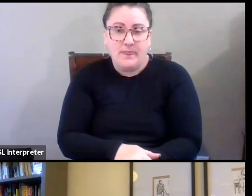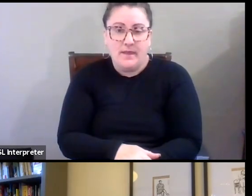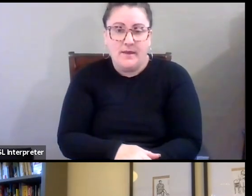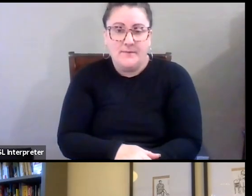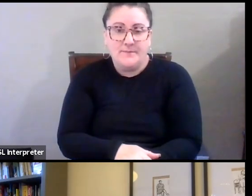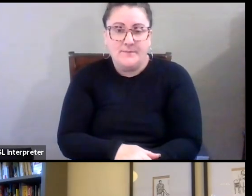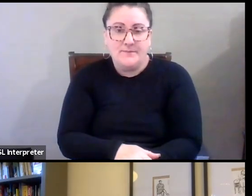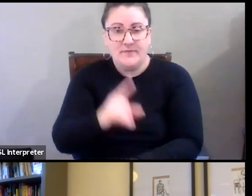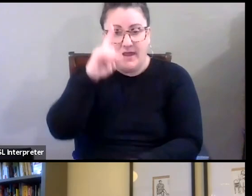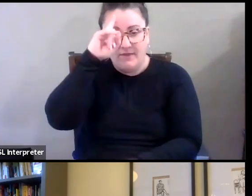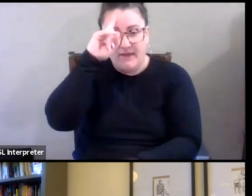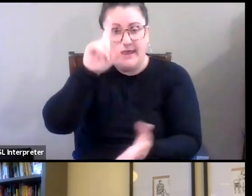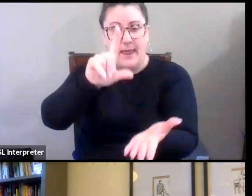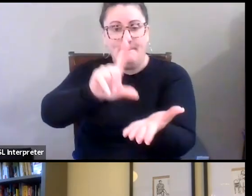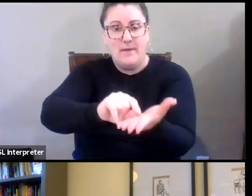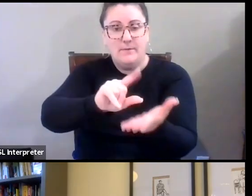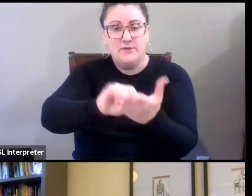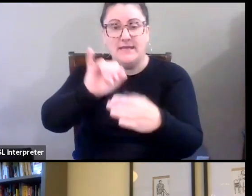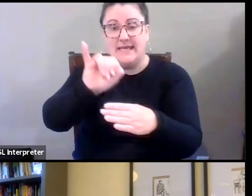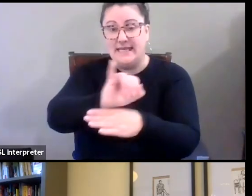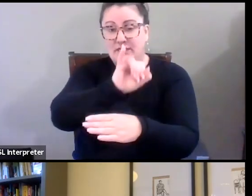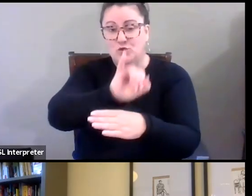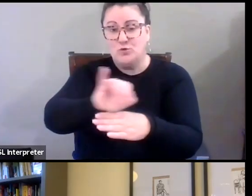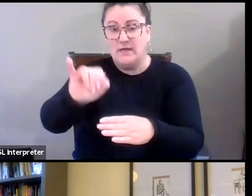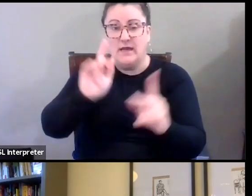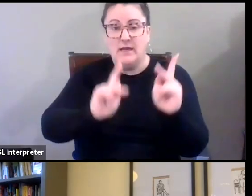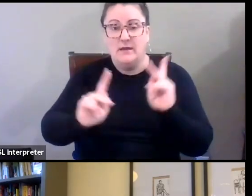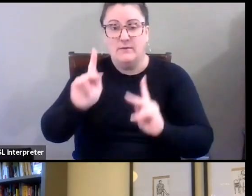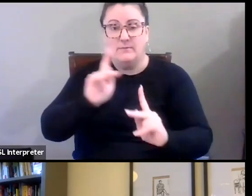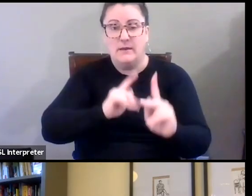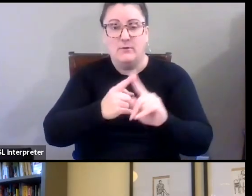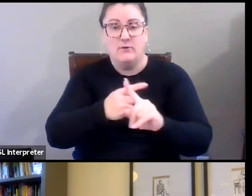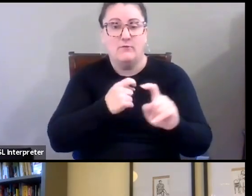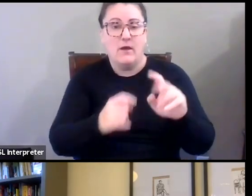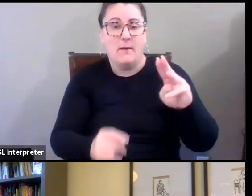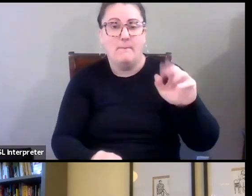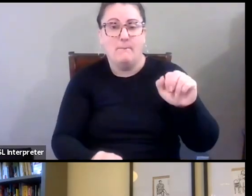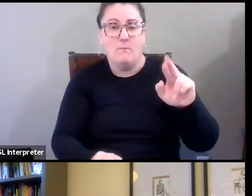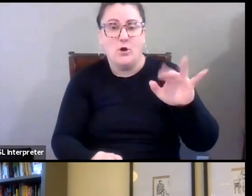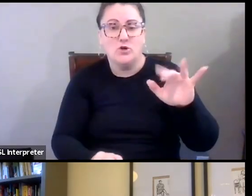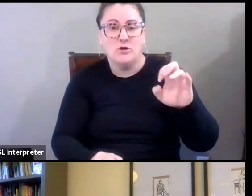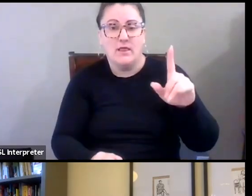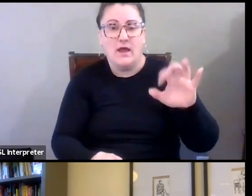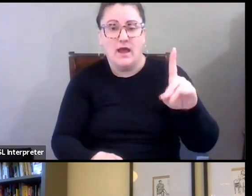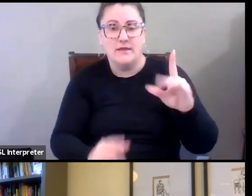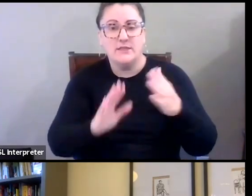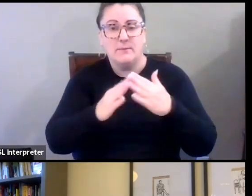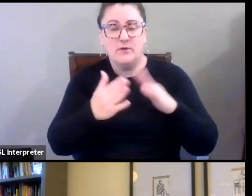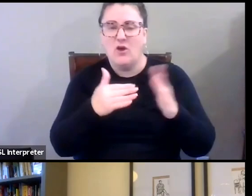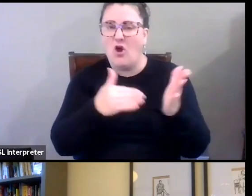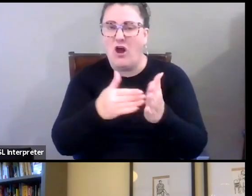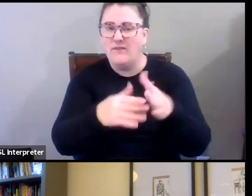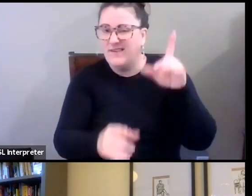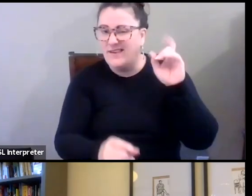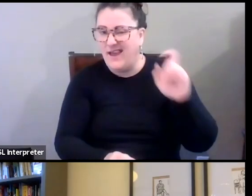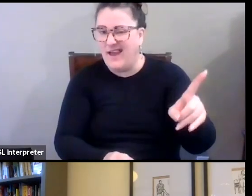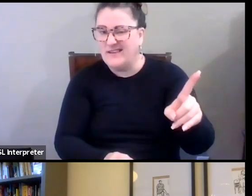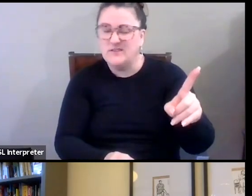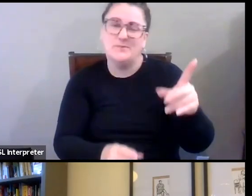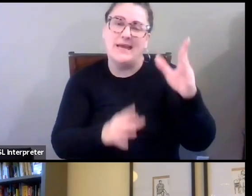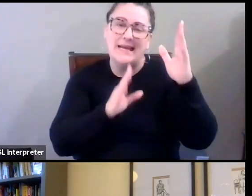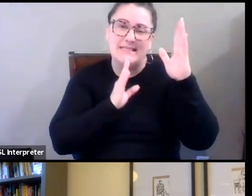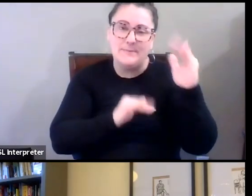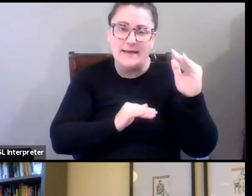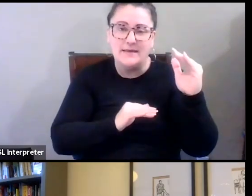in the publishing industry, people from marginalized communities are often asked or expected